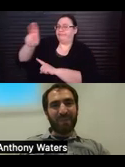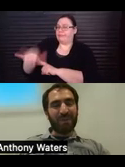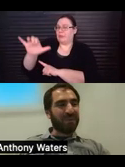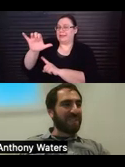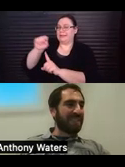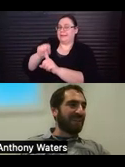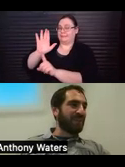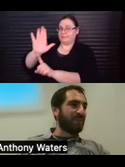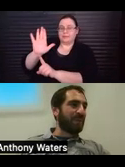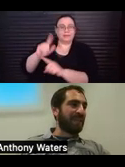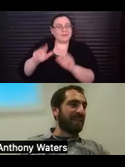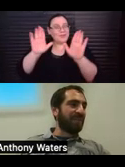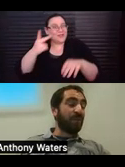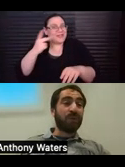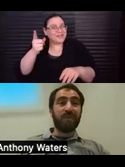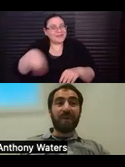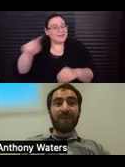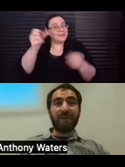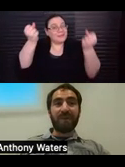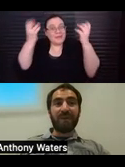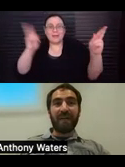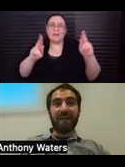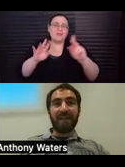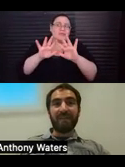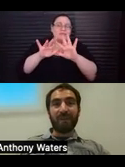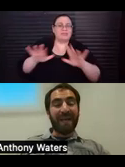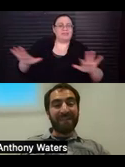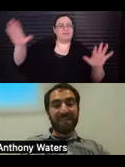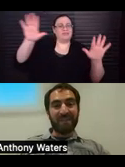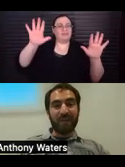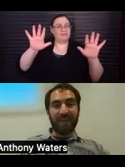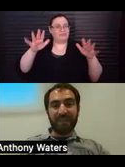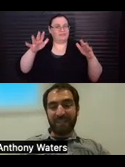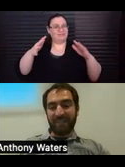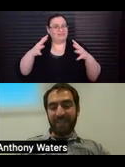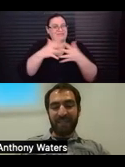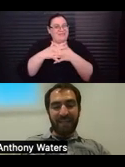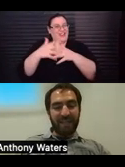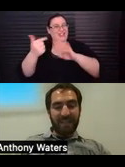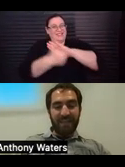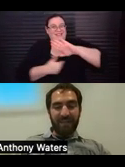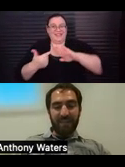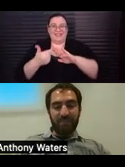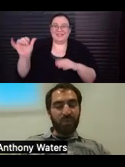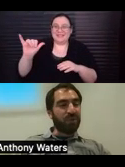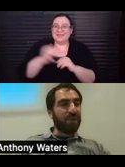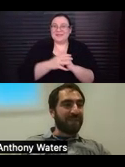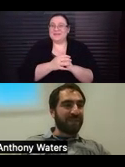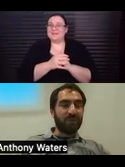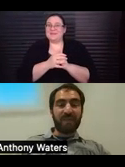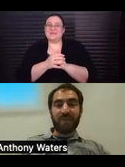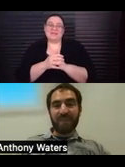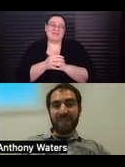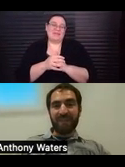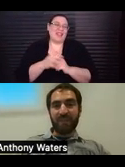it's so wonderful to see that there are so many folks from other localities as well. And I'm sure you have